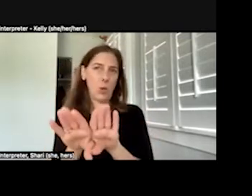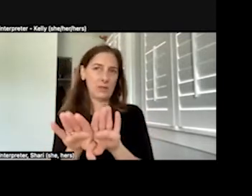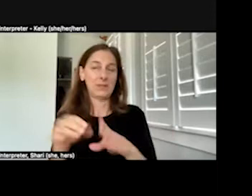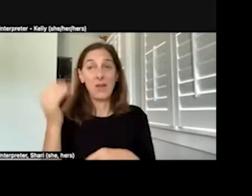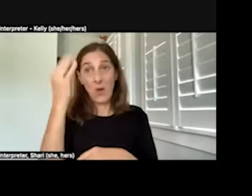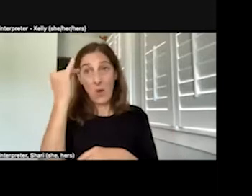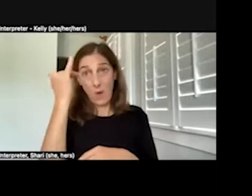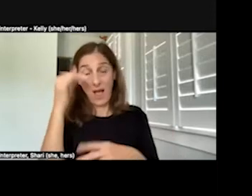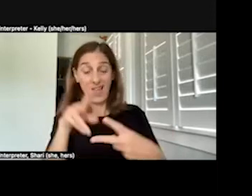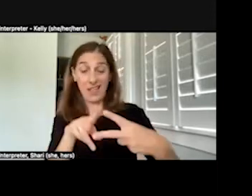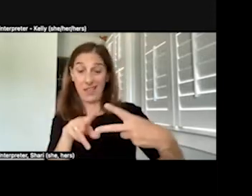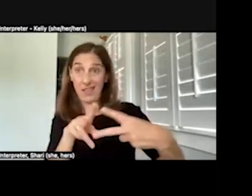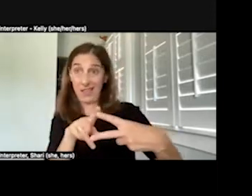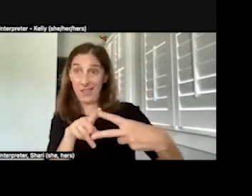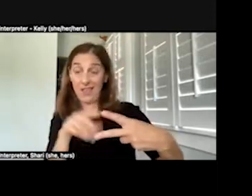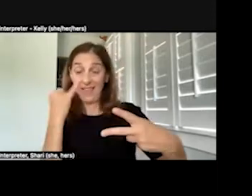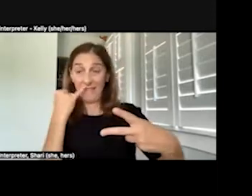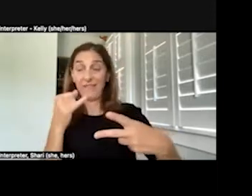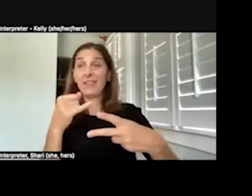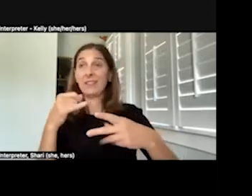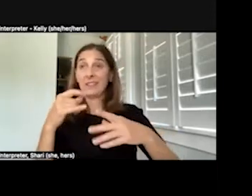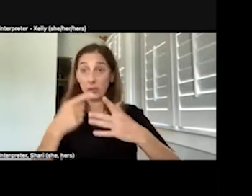looking Mass Health to cover.